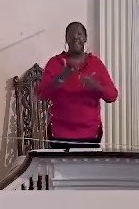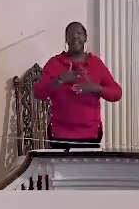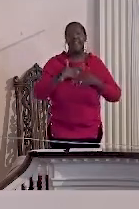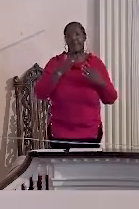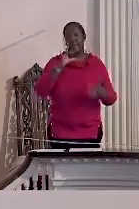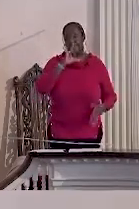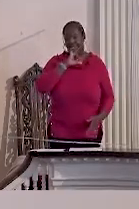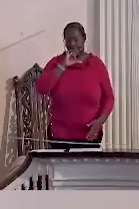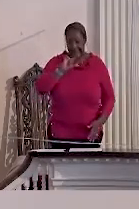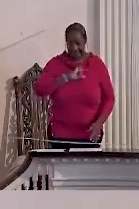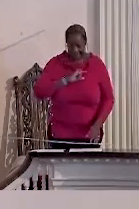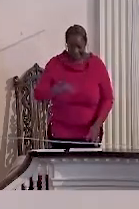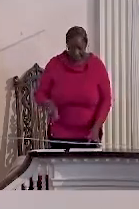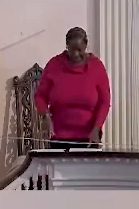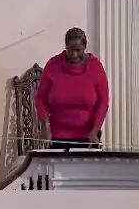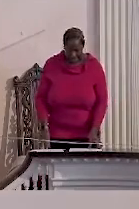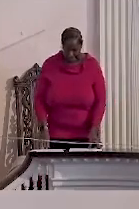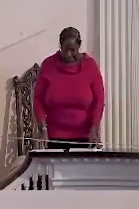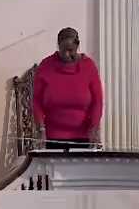Thanksgiving.